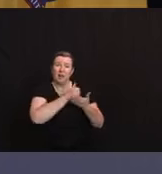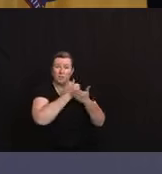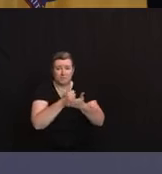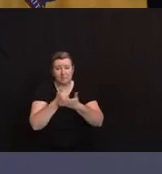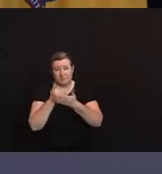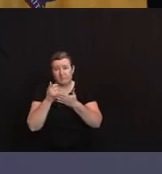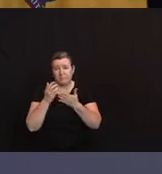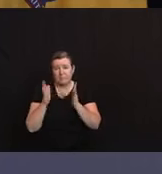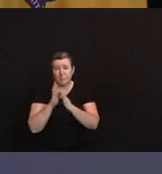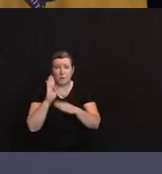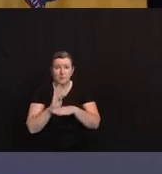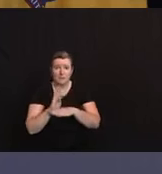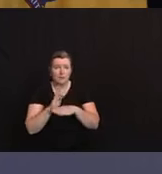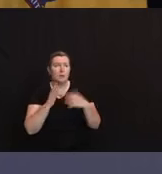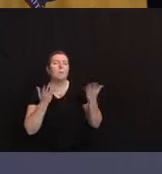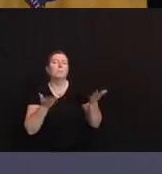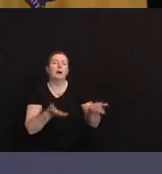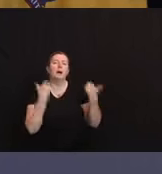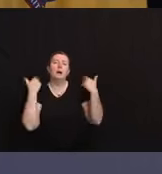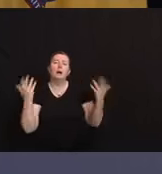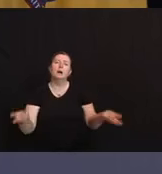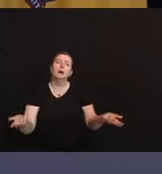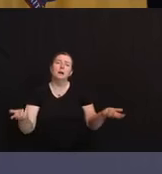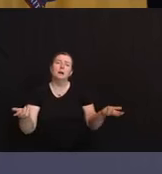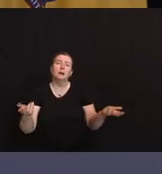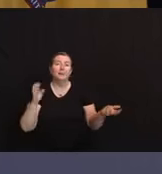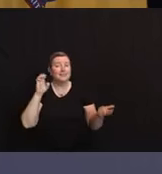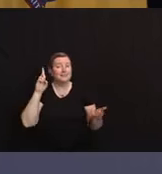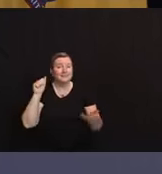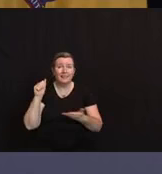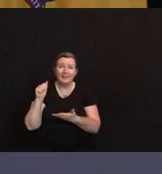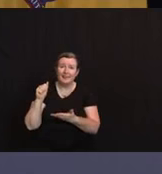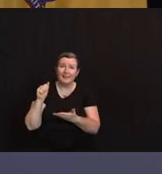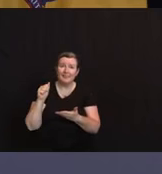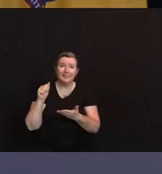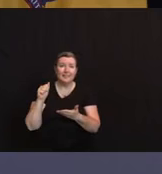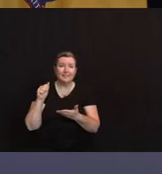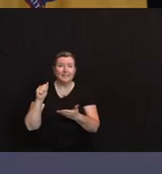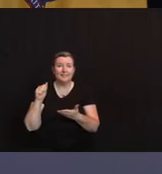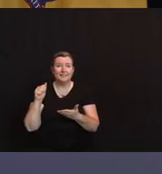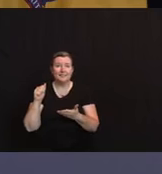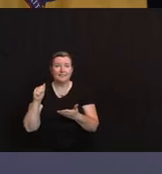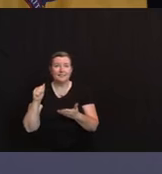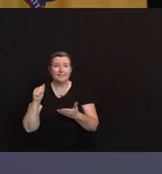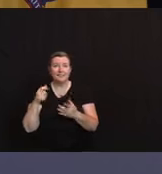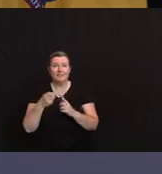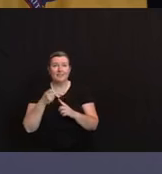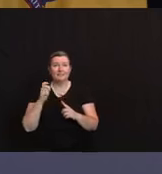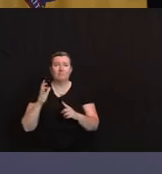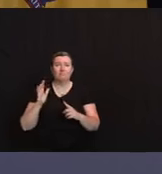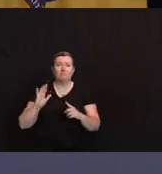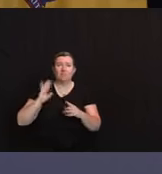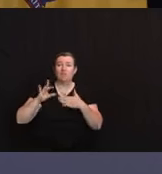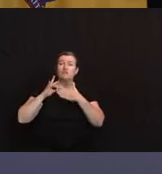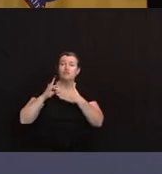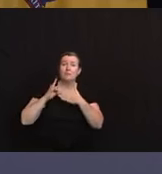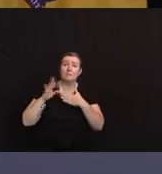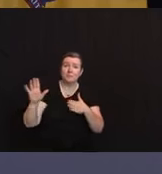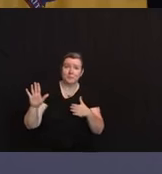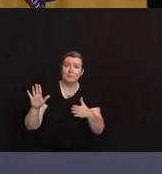the train wreck that the EDA was under his leadership, all for the benefit of special interests at the expense of small